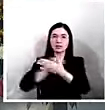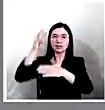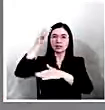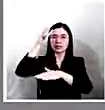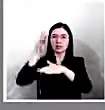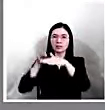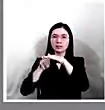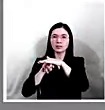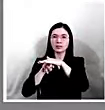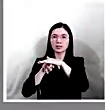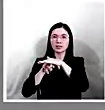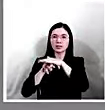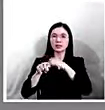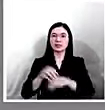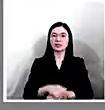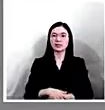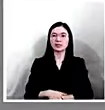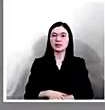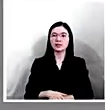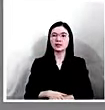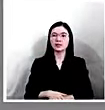sacred mysteries.